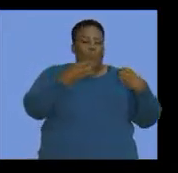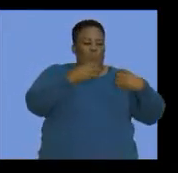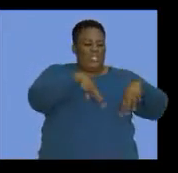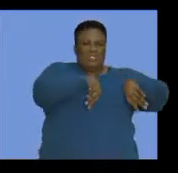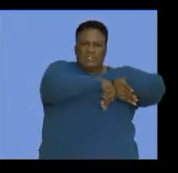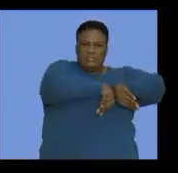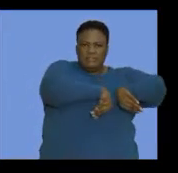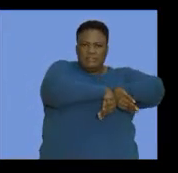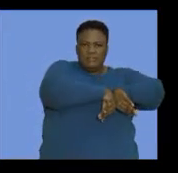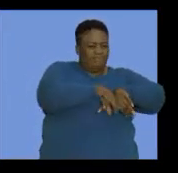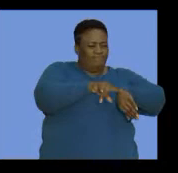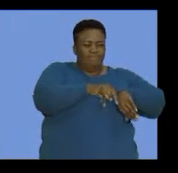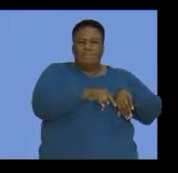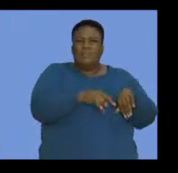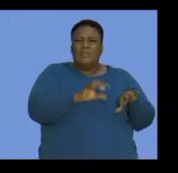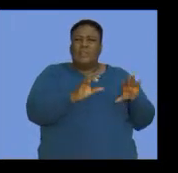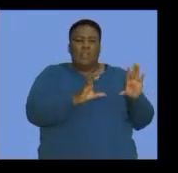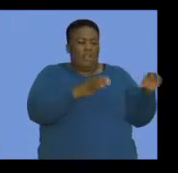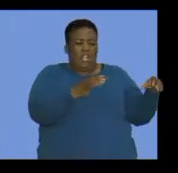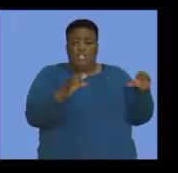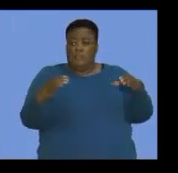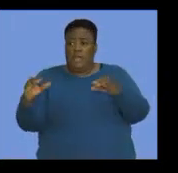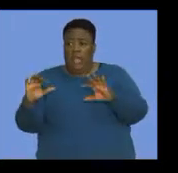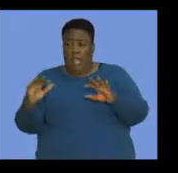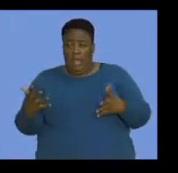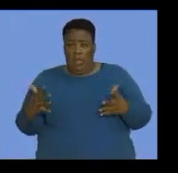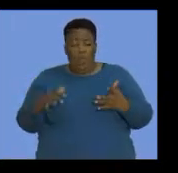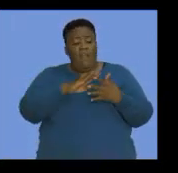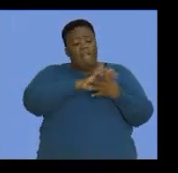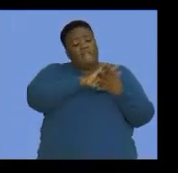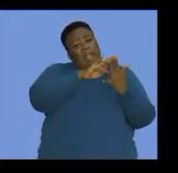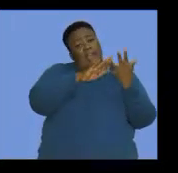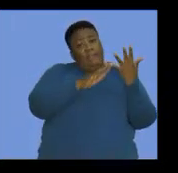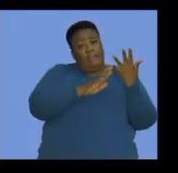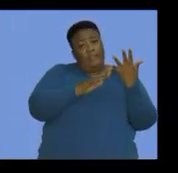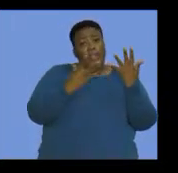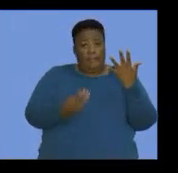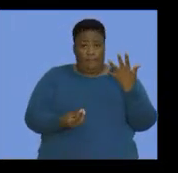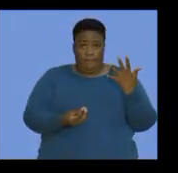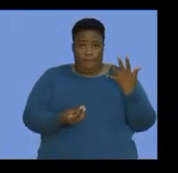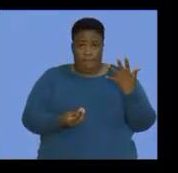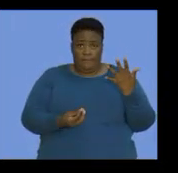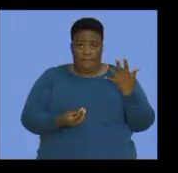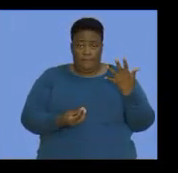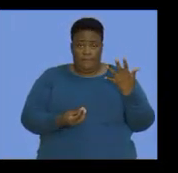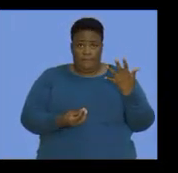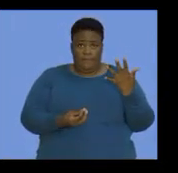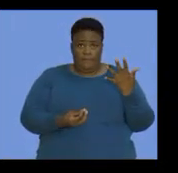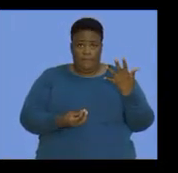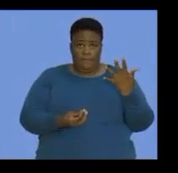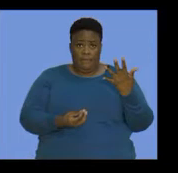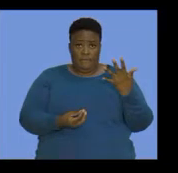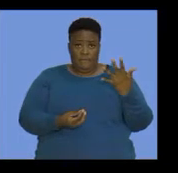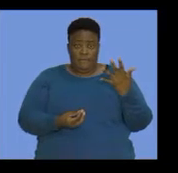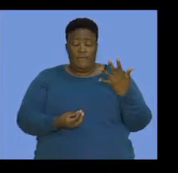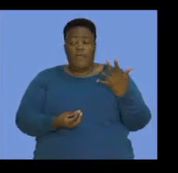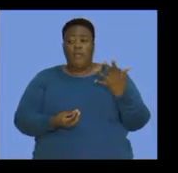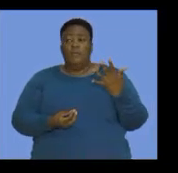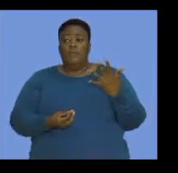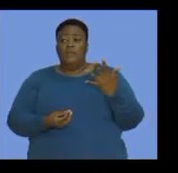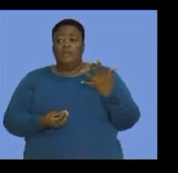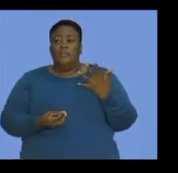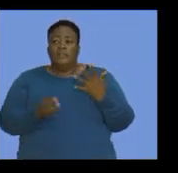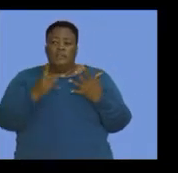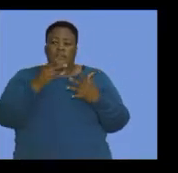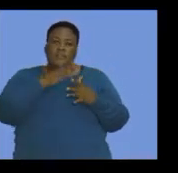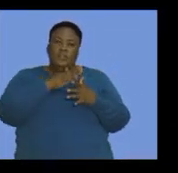these. So there are 5 different types of waste if we were broadly speaking about them. You